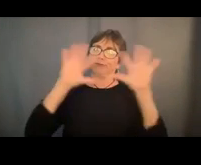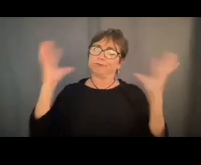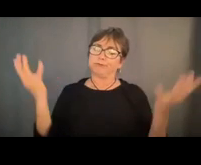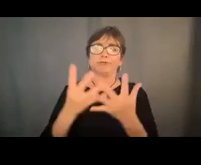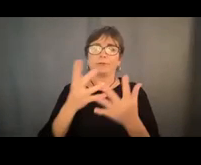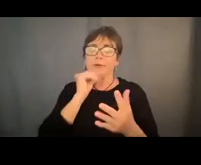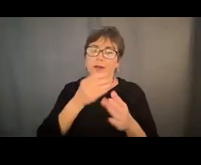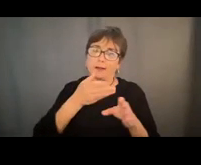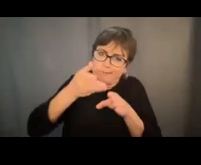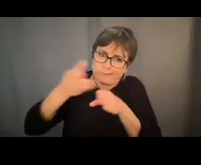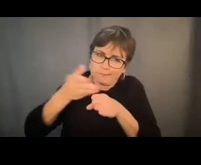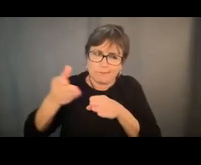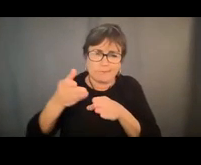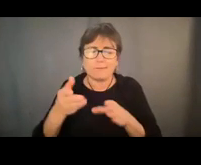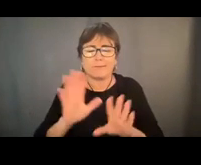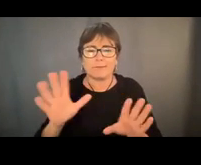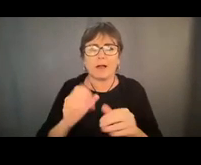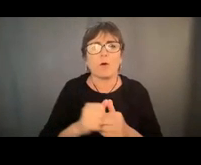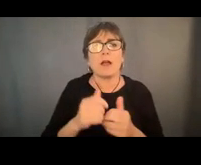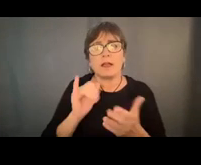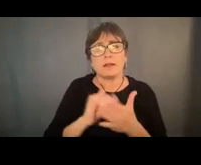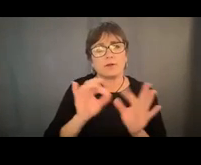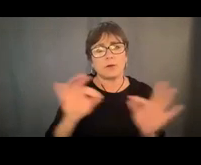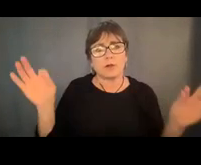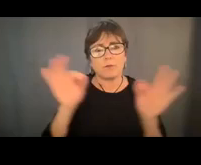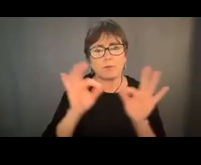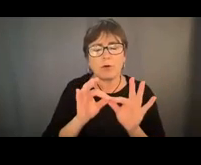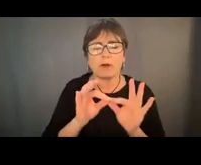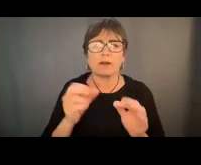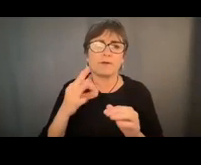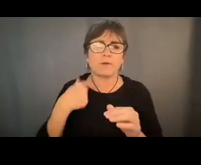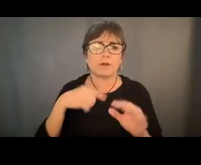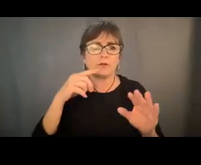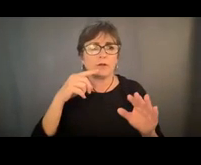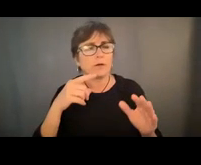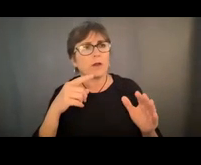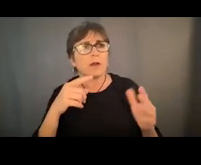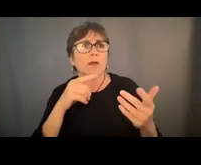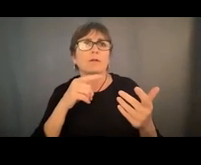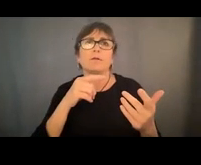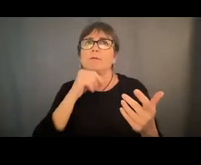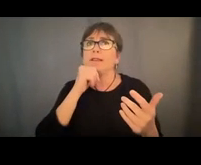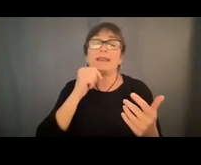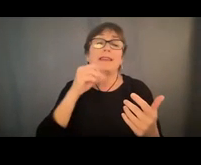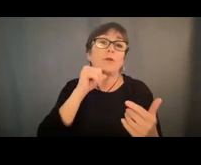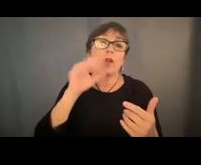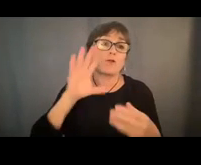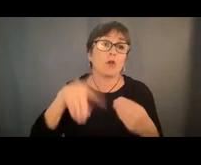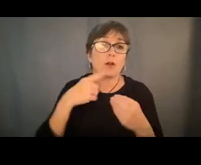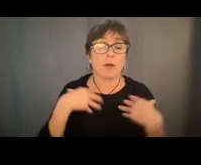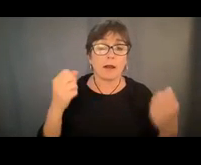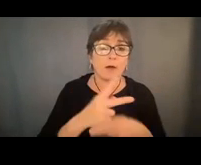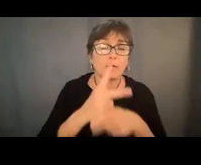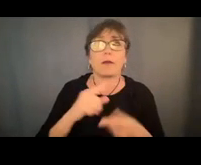and they are not possible if we are not addressing healthcare, if we're not talking about financial stability